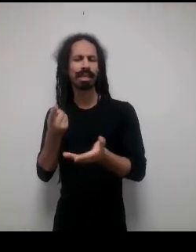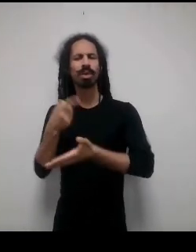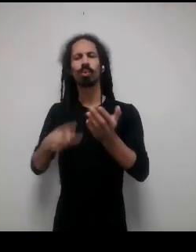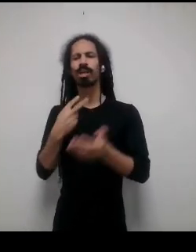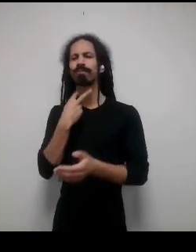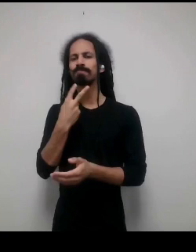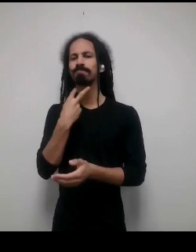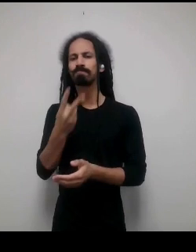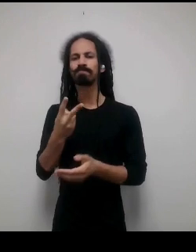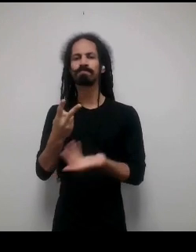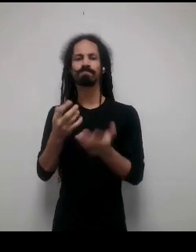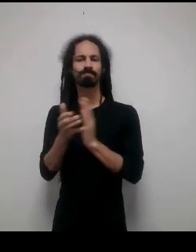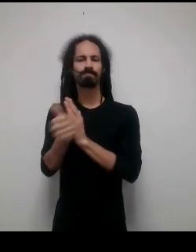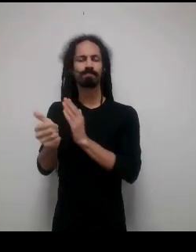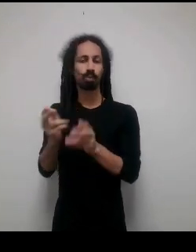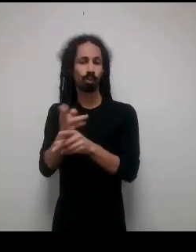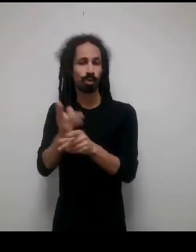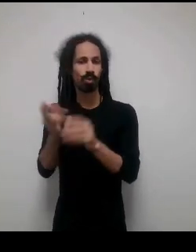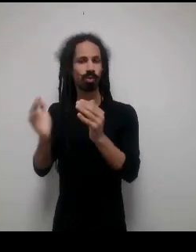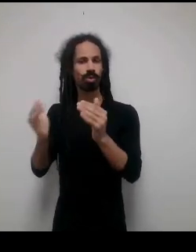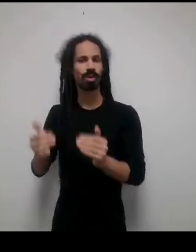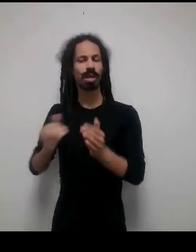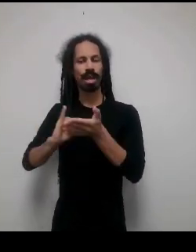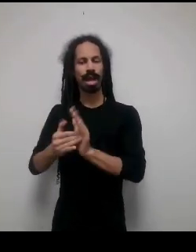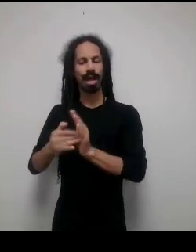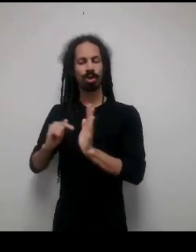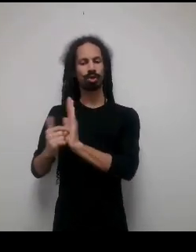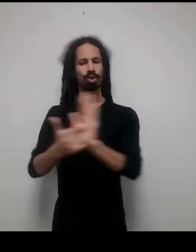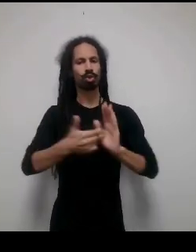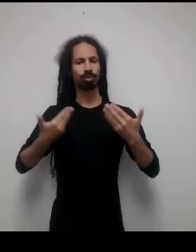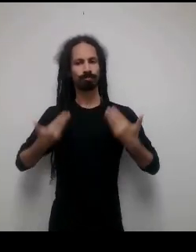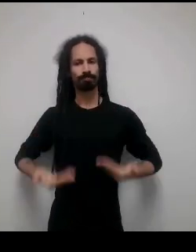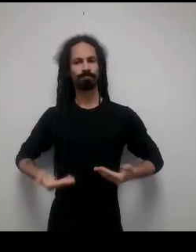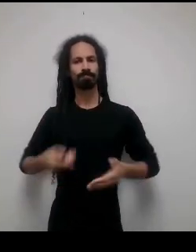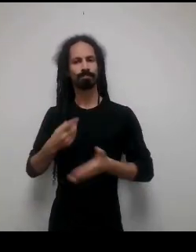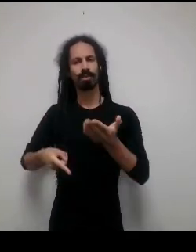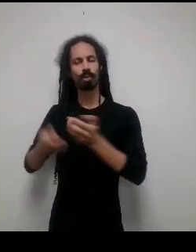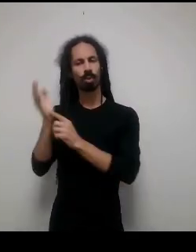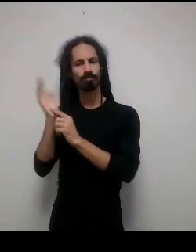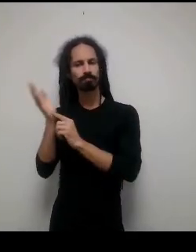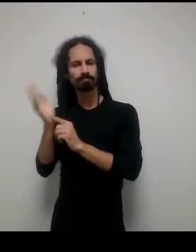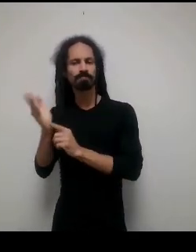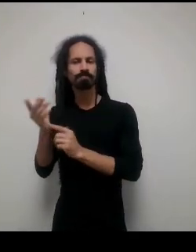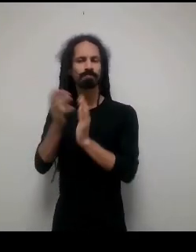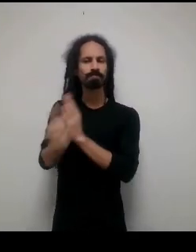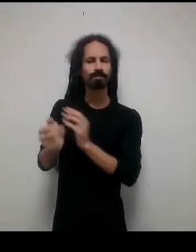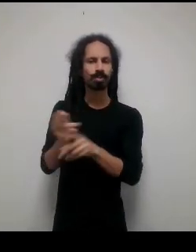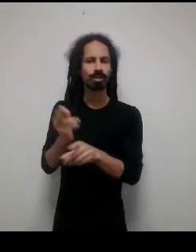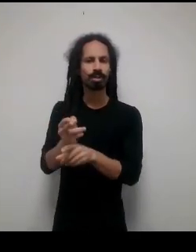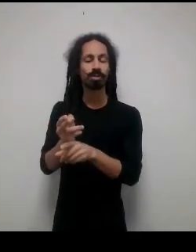on, and how will you present yourself? What visual elements will you practice? And finally, don't forget to practice.